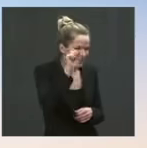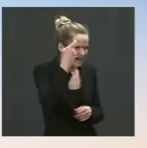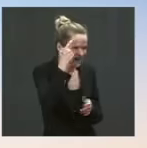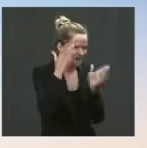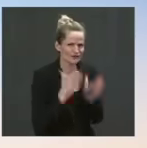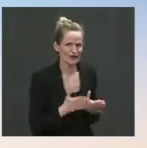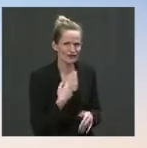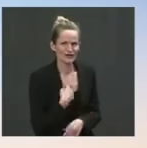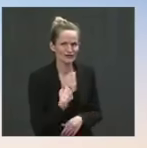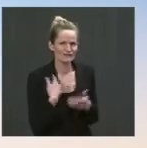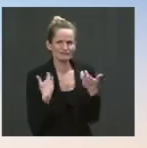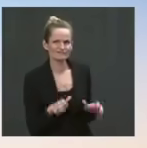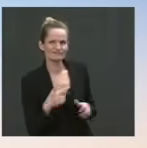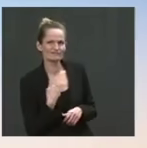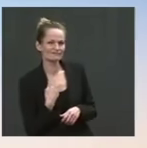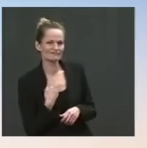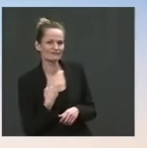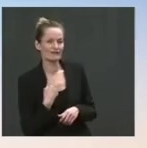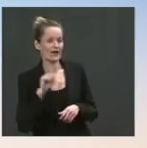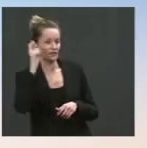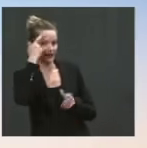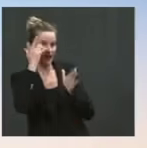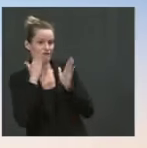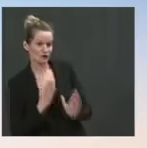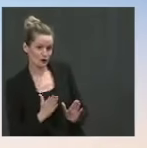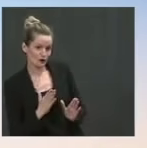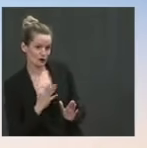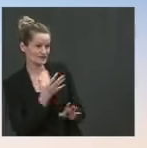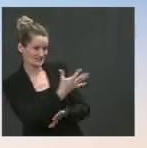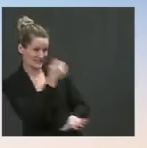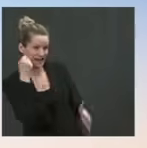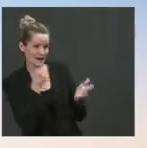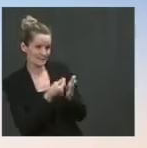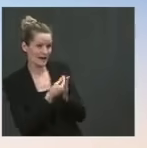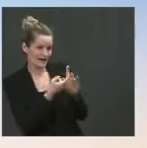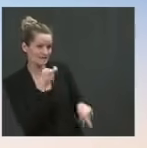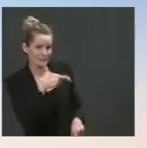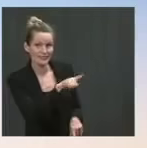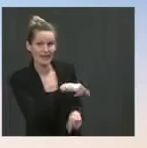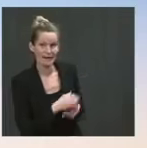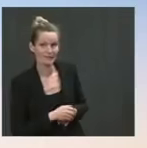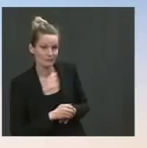of this. So my view is that, and our view as an administration, is that